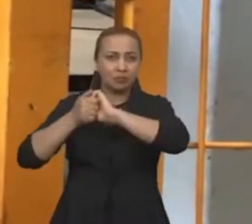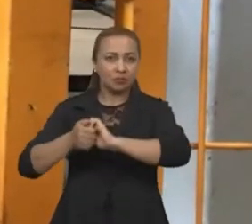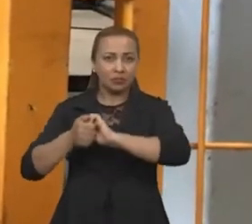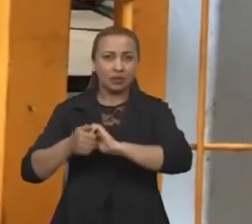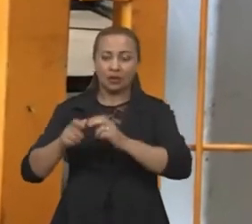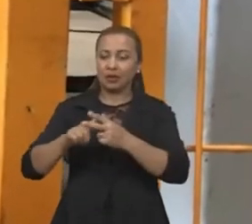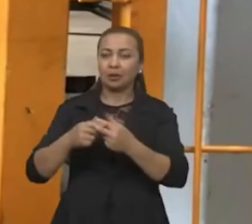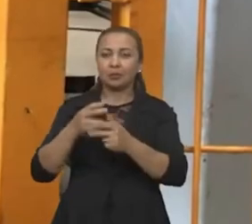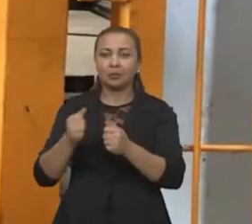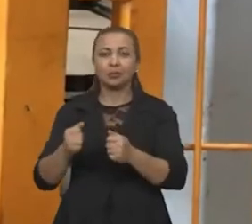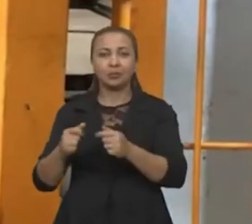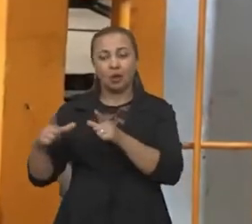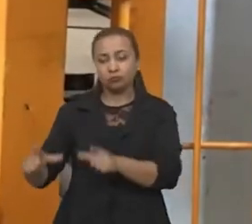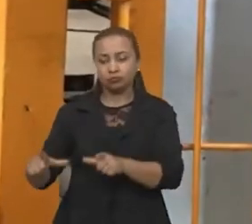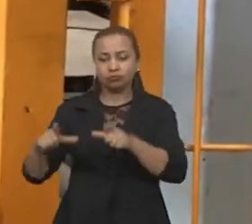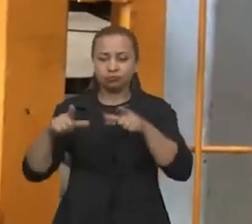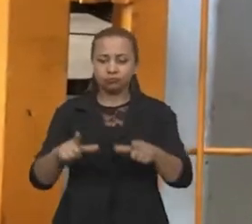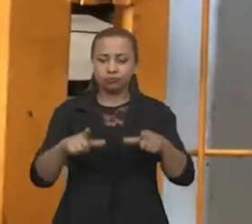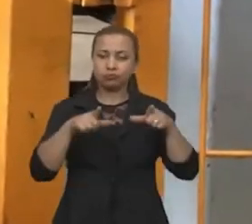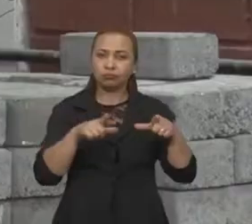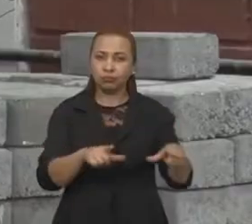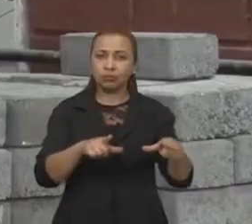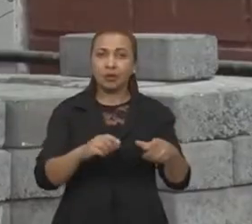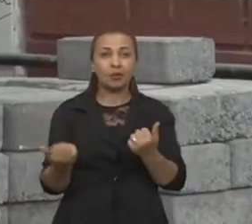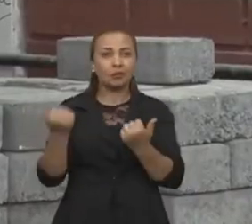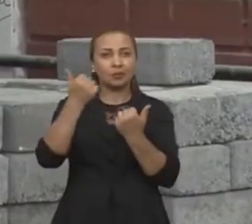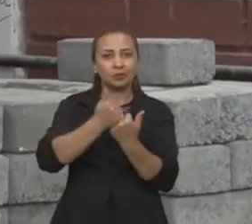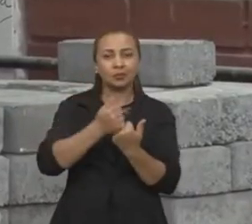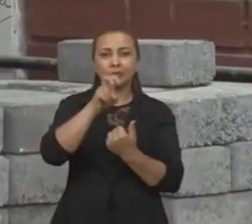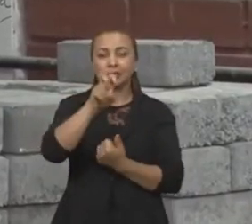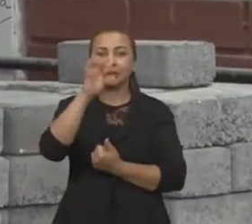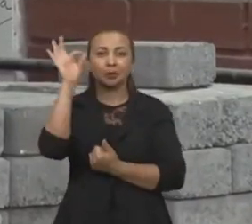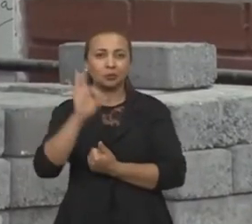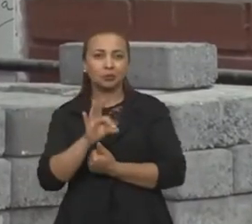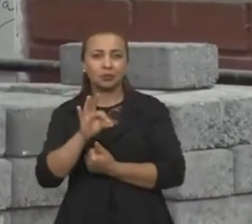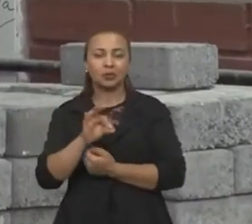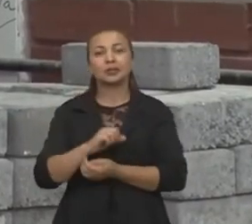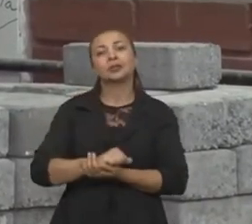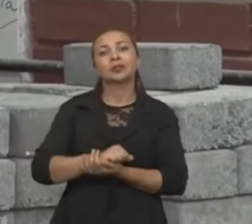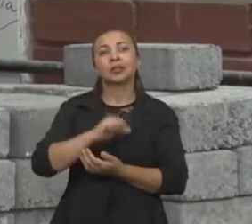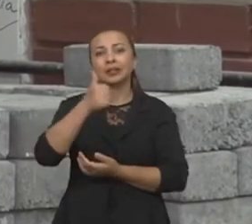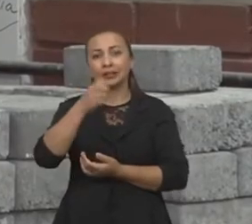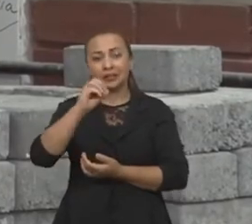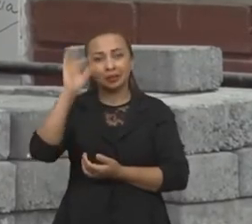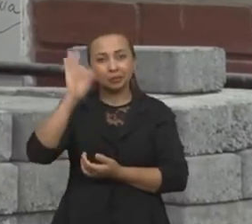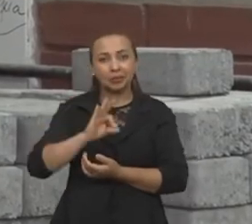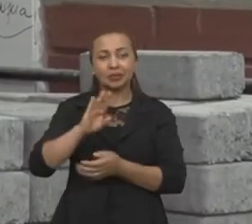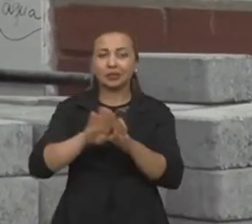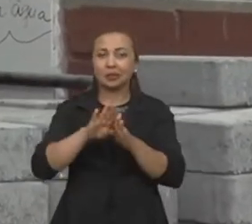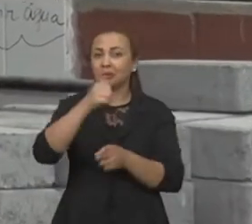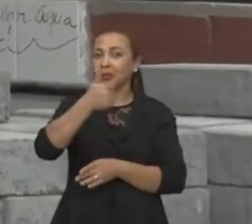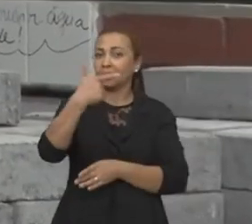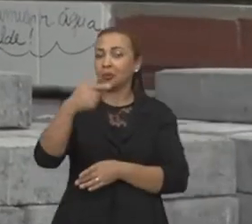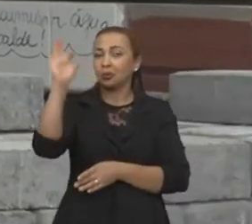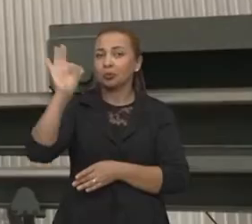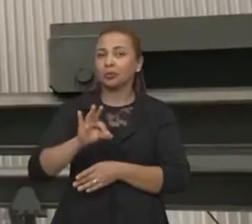and produce this building block with substitutions in 5%, 10% and